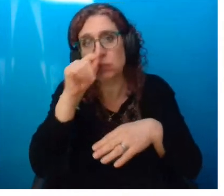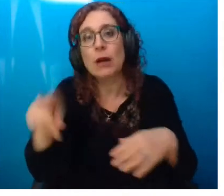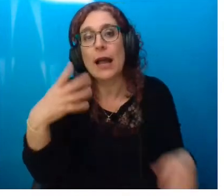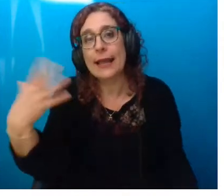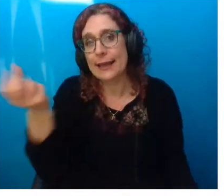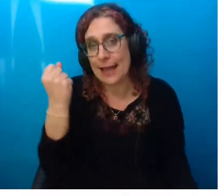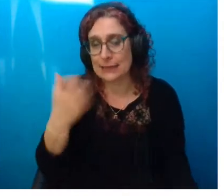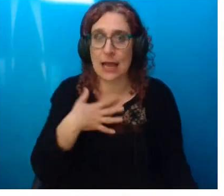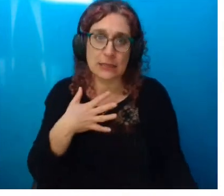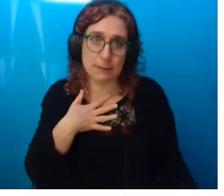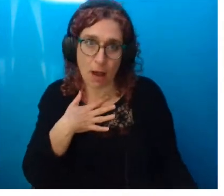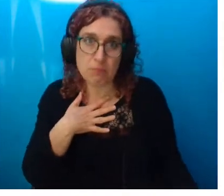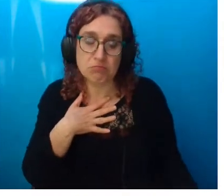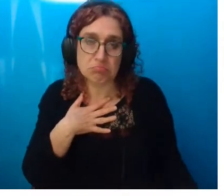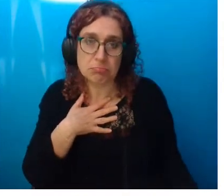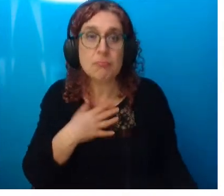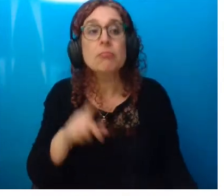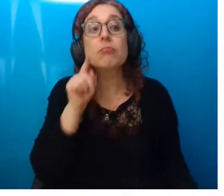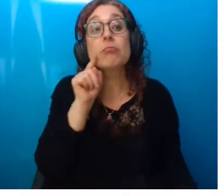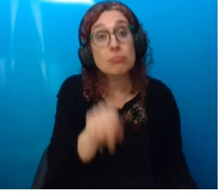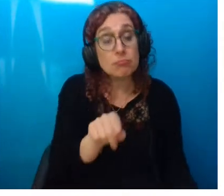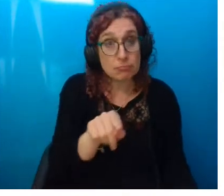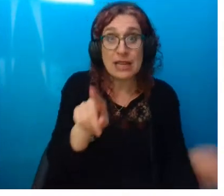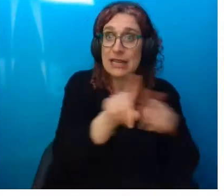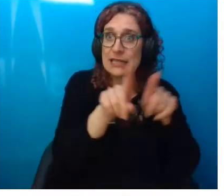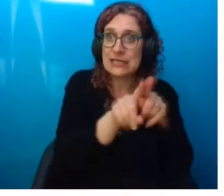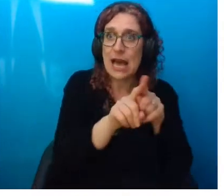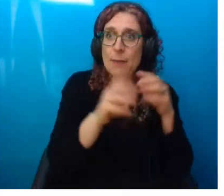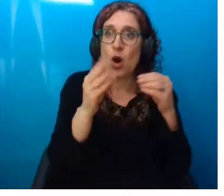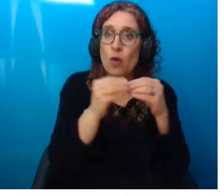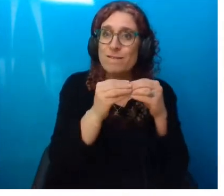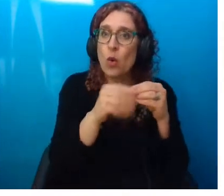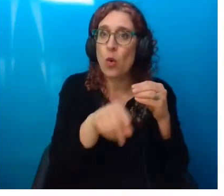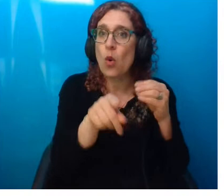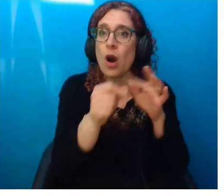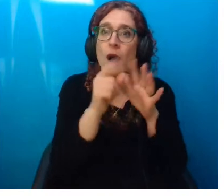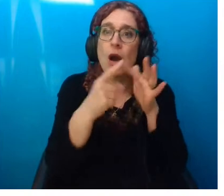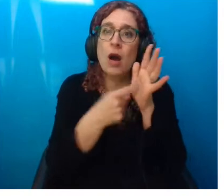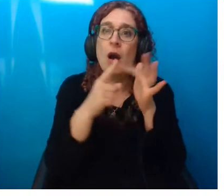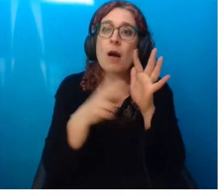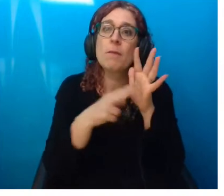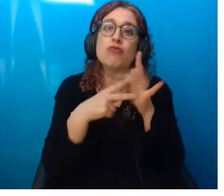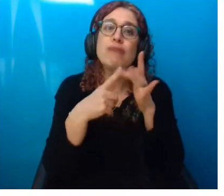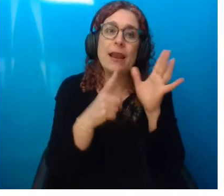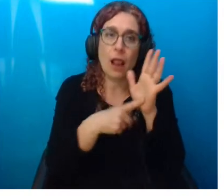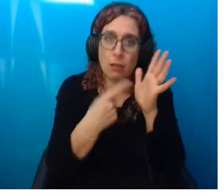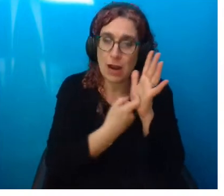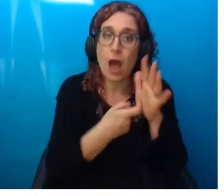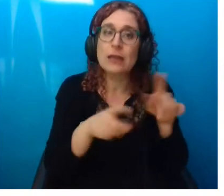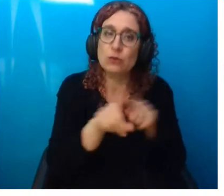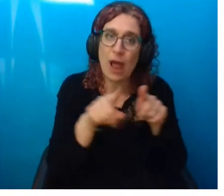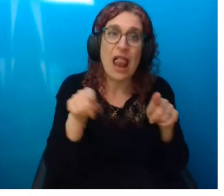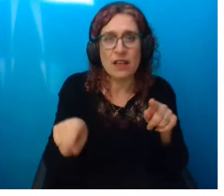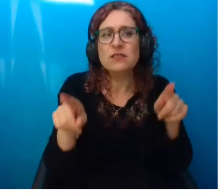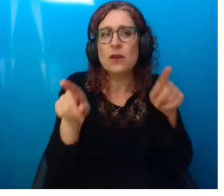a similar sort of thing was seen for perennial rhinitis, which is also an independent risk factor for asthma.